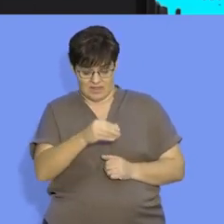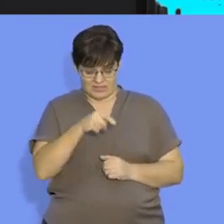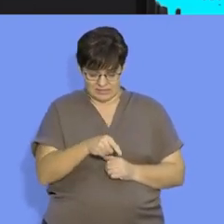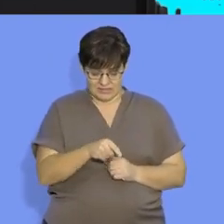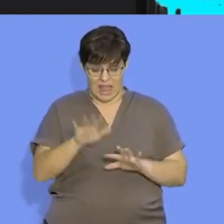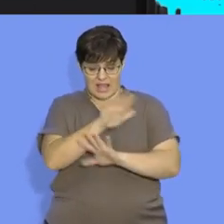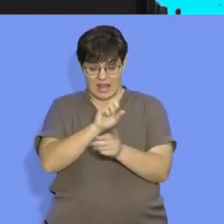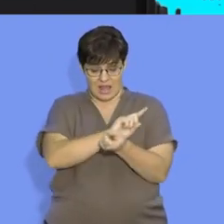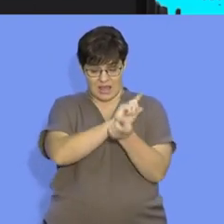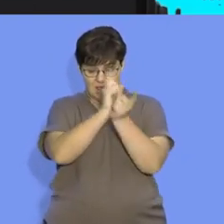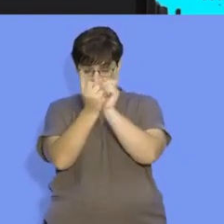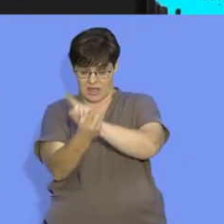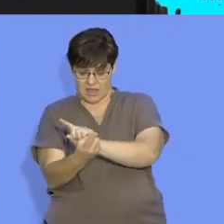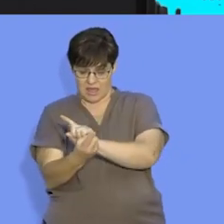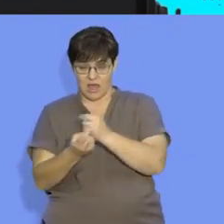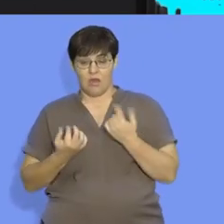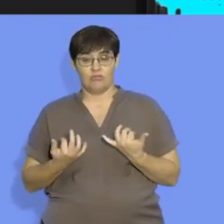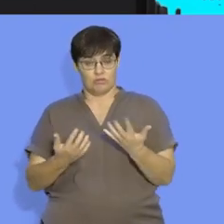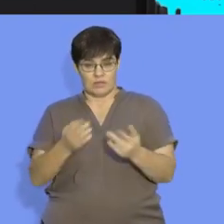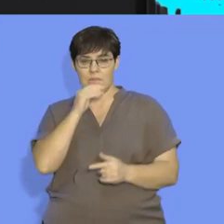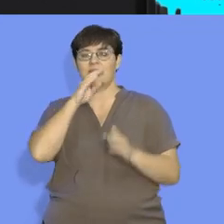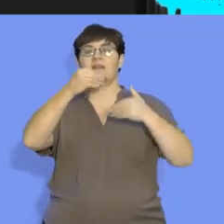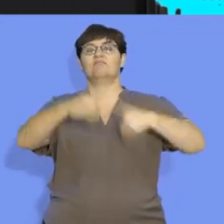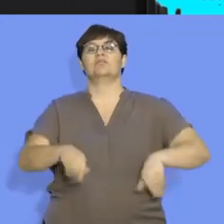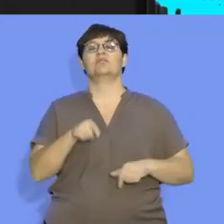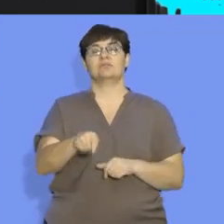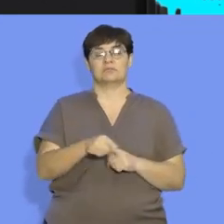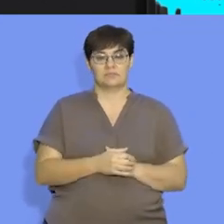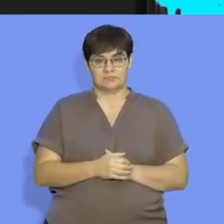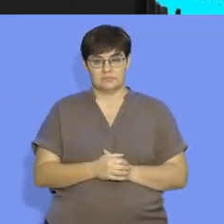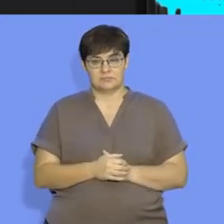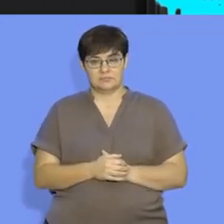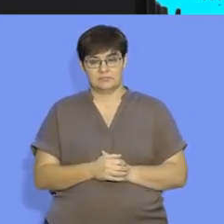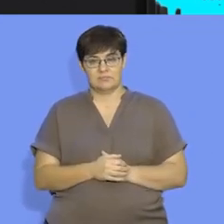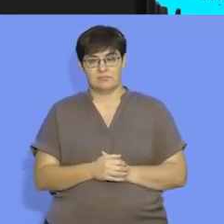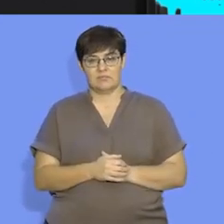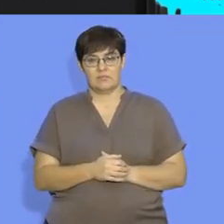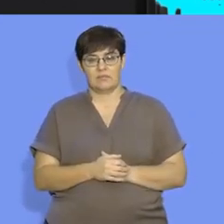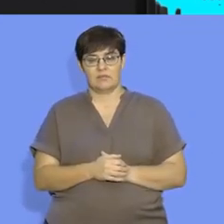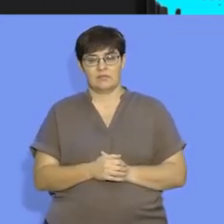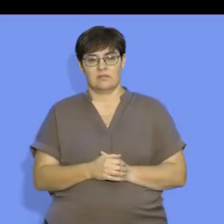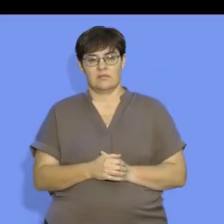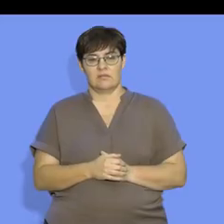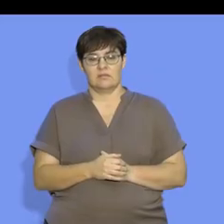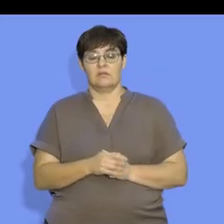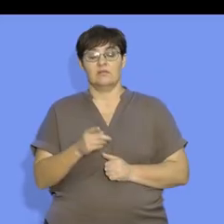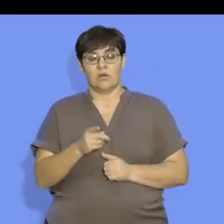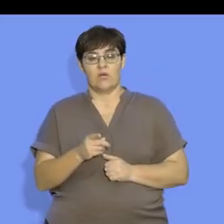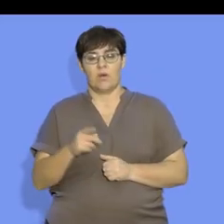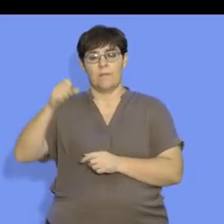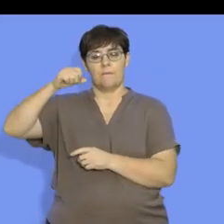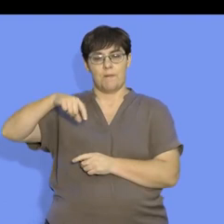vessel, then that color change into pale green is what bromothymol blue does, right? And then if